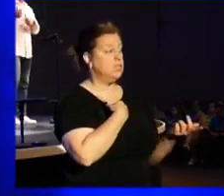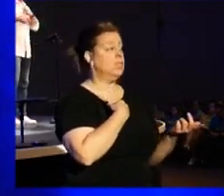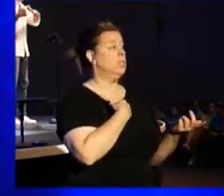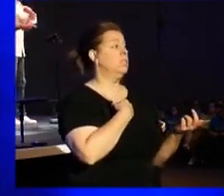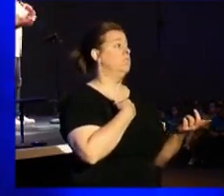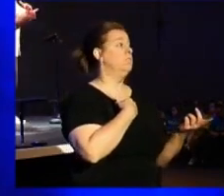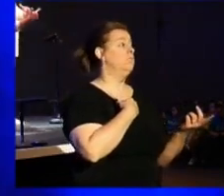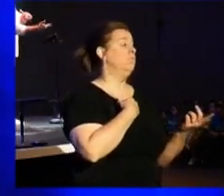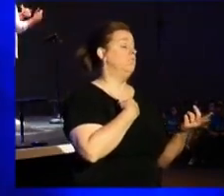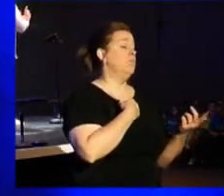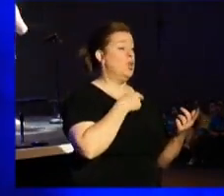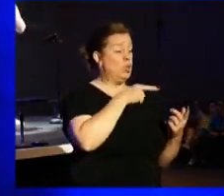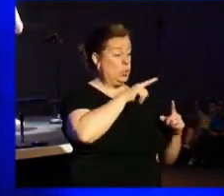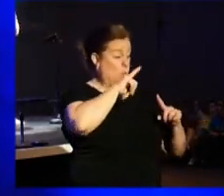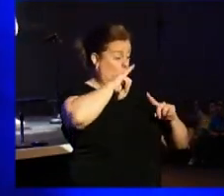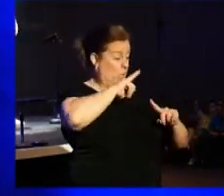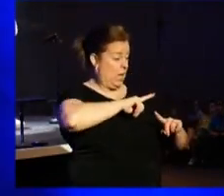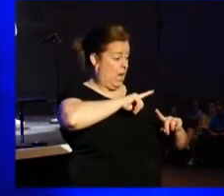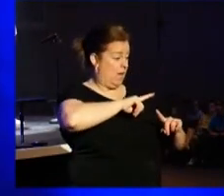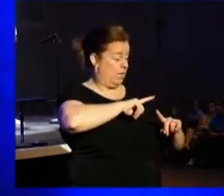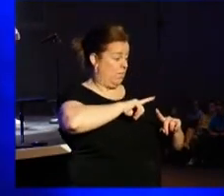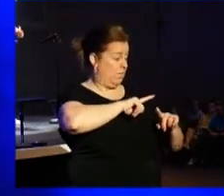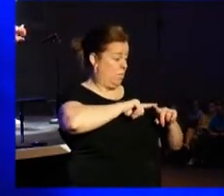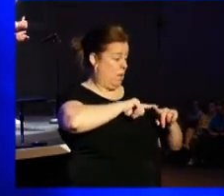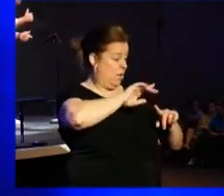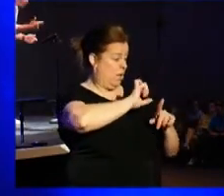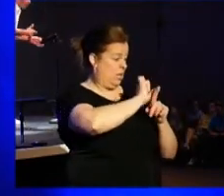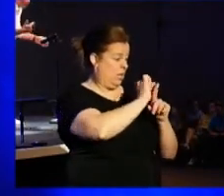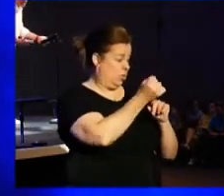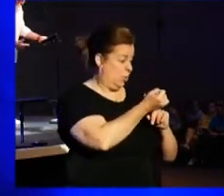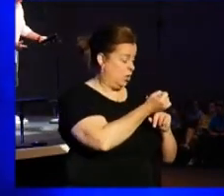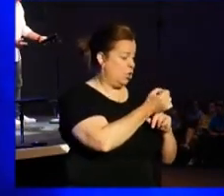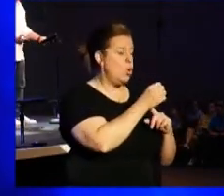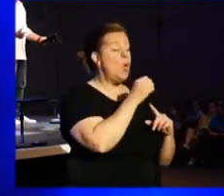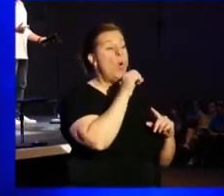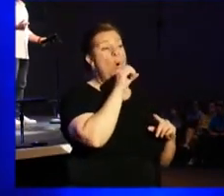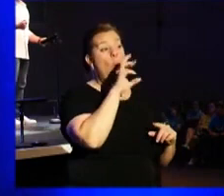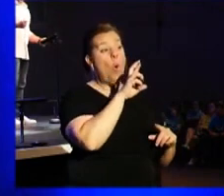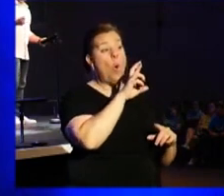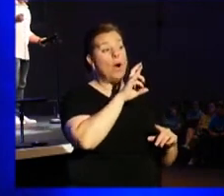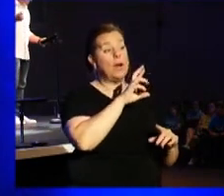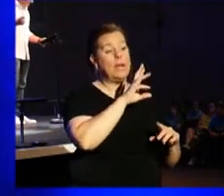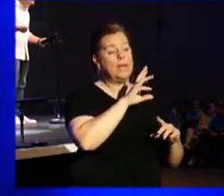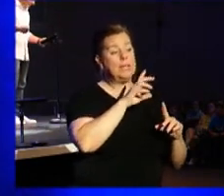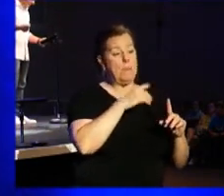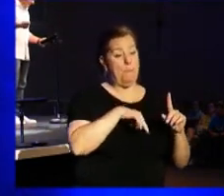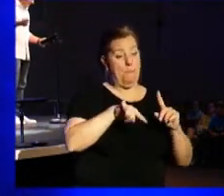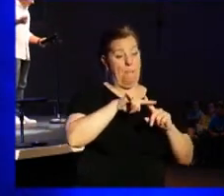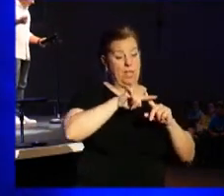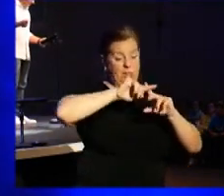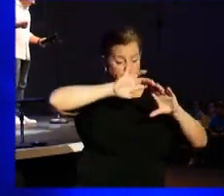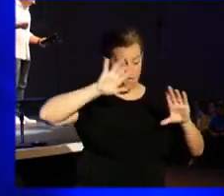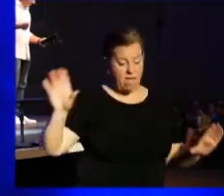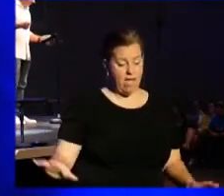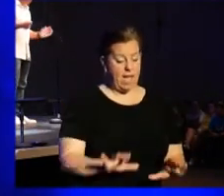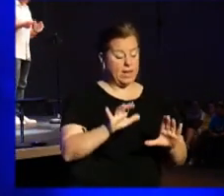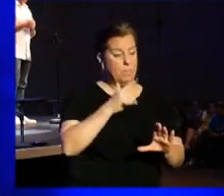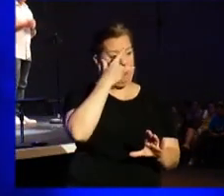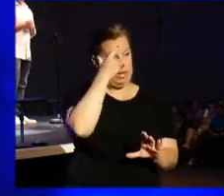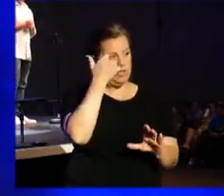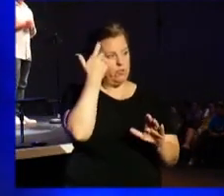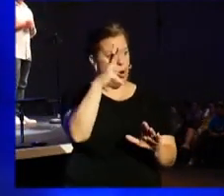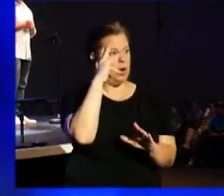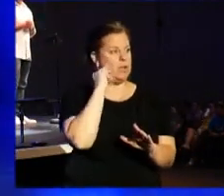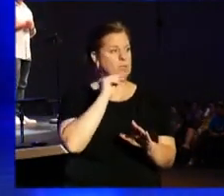it reactive to your circumstances, or is it proactive because you've tasted the kindness of the